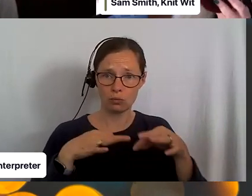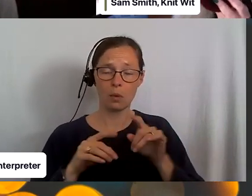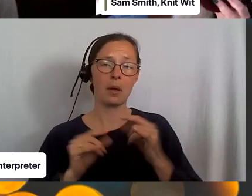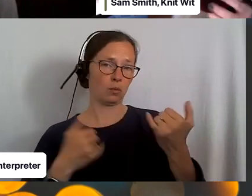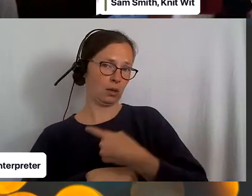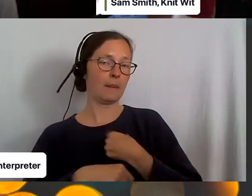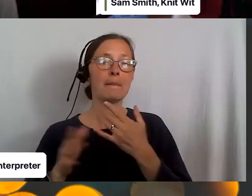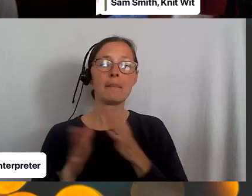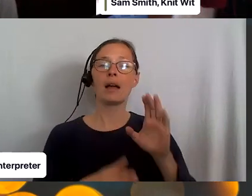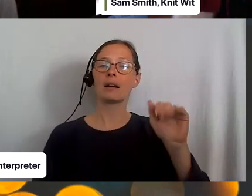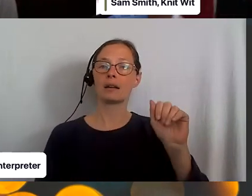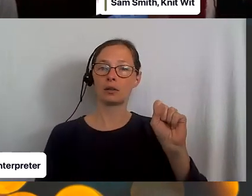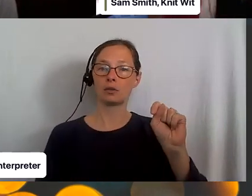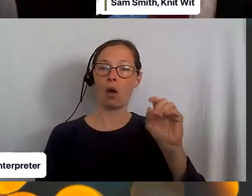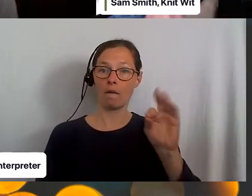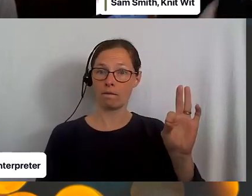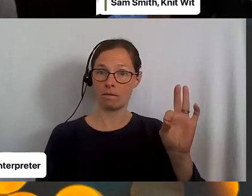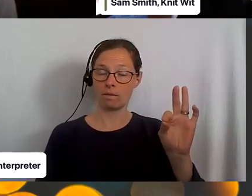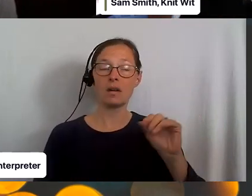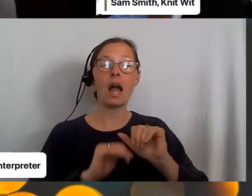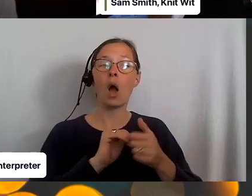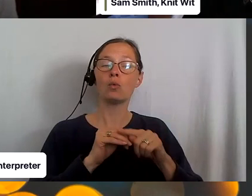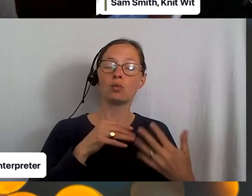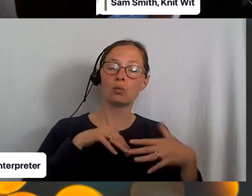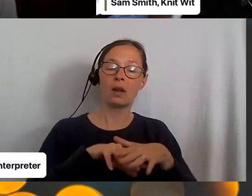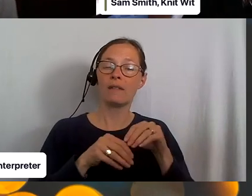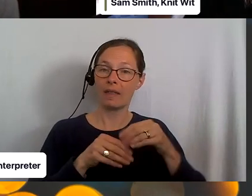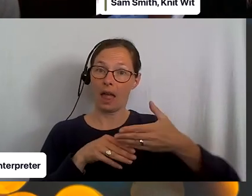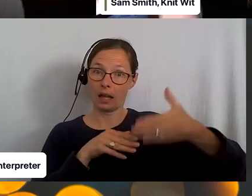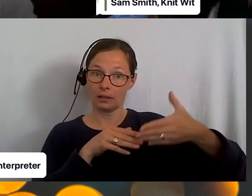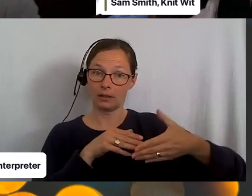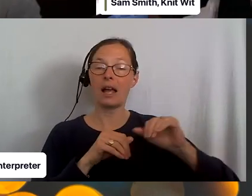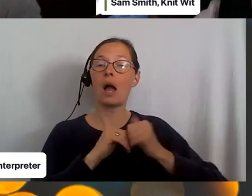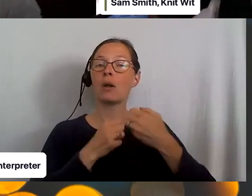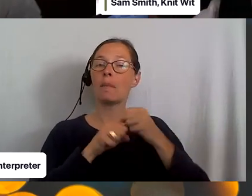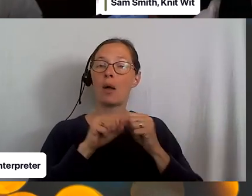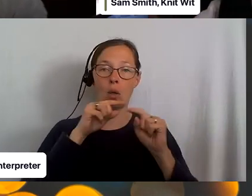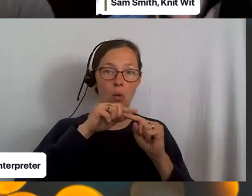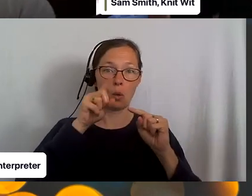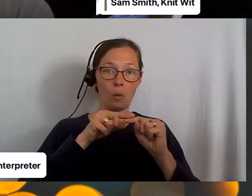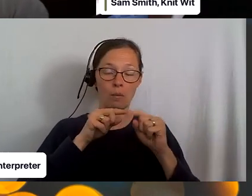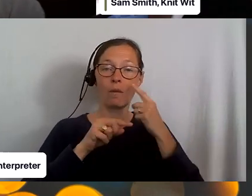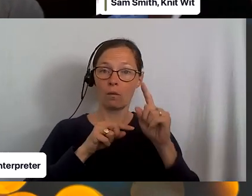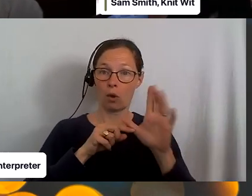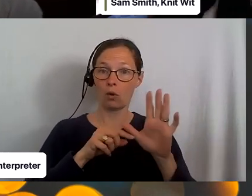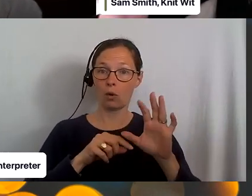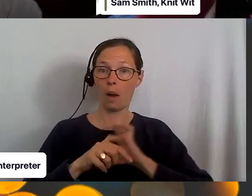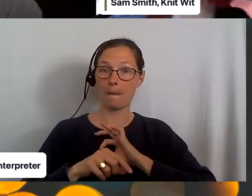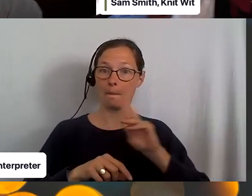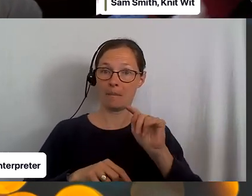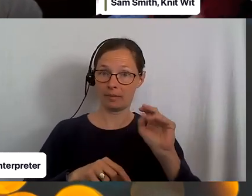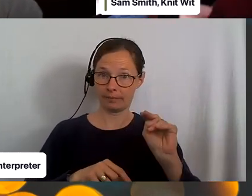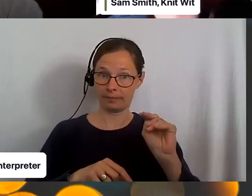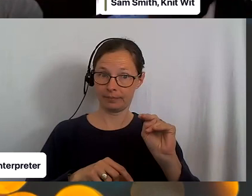casting off, how to weave in the ends, how to make the loop for the button, attaching the button, and then you will have